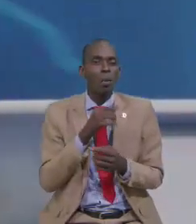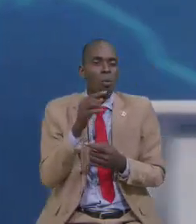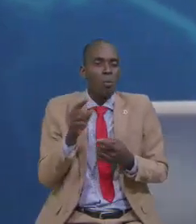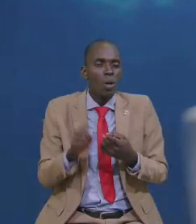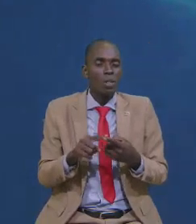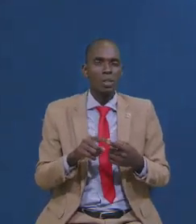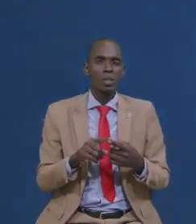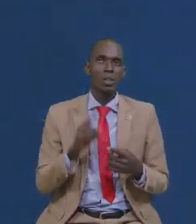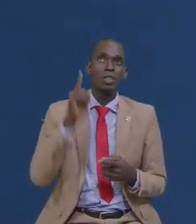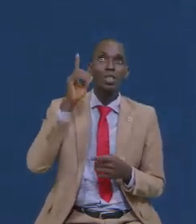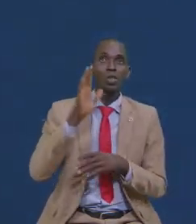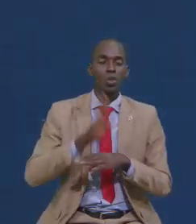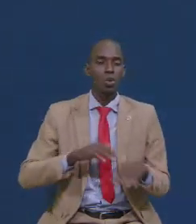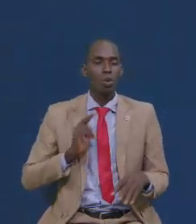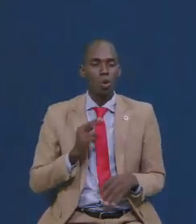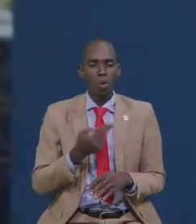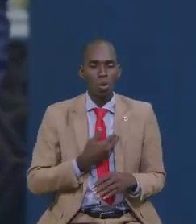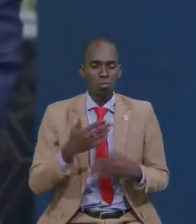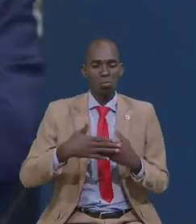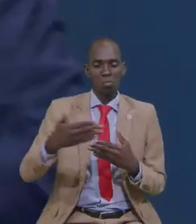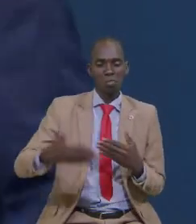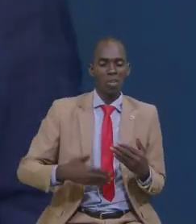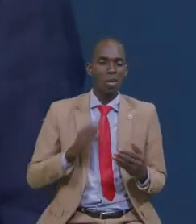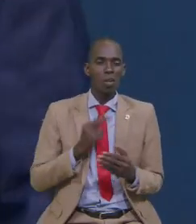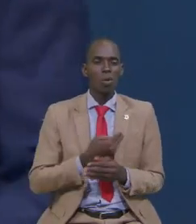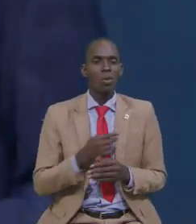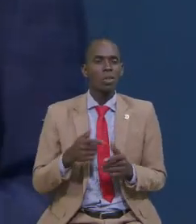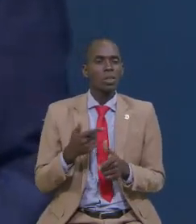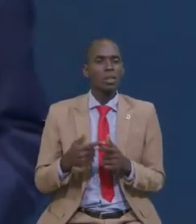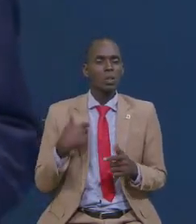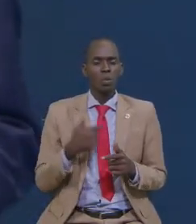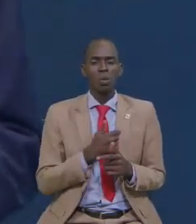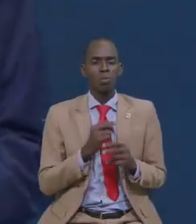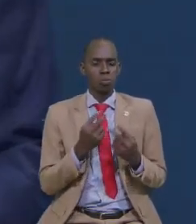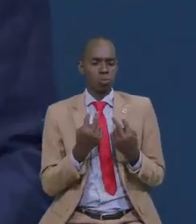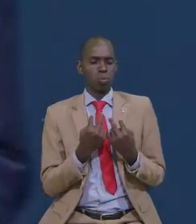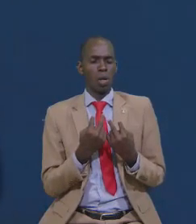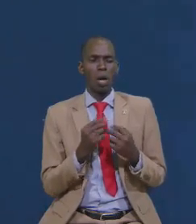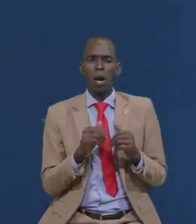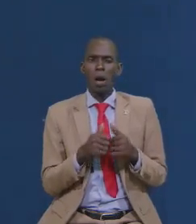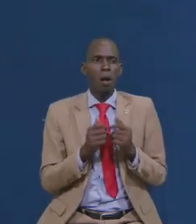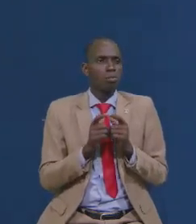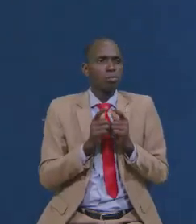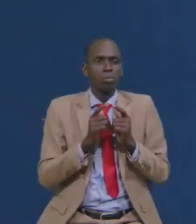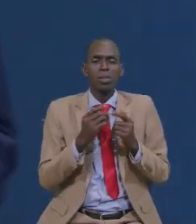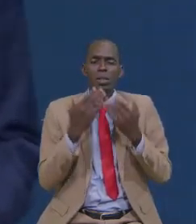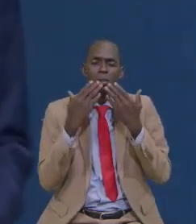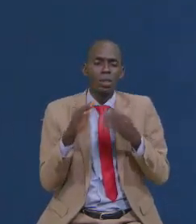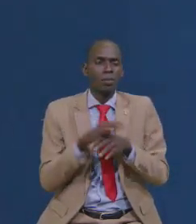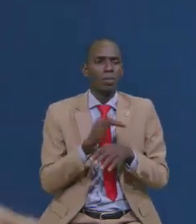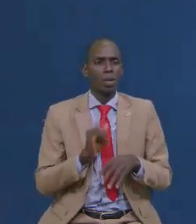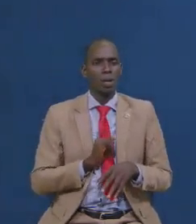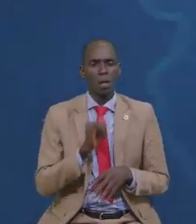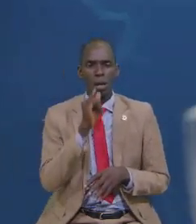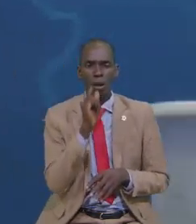us like that, then we say, how grateful I am. We're not, you know, drawing back and seeing,